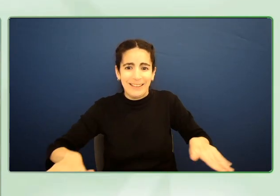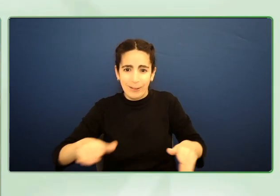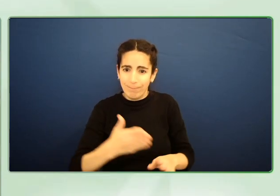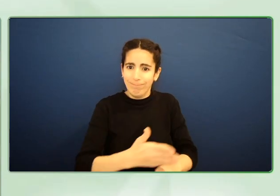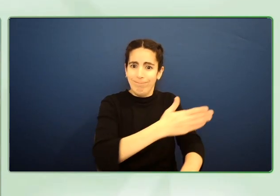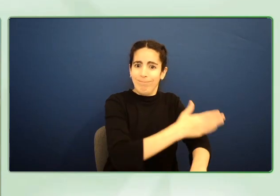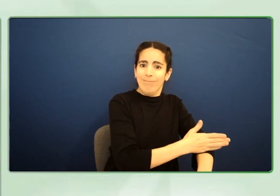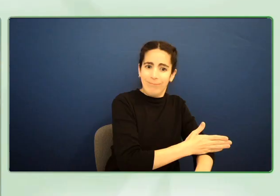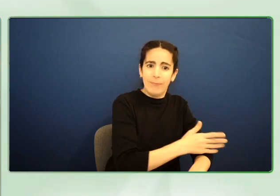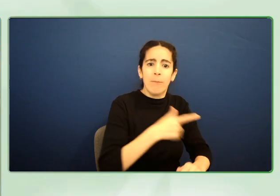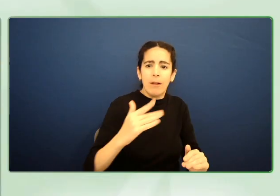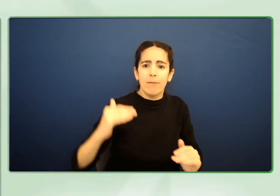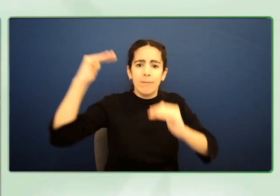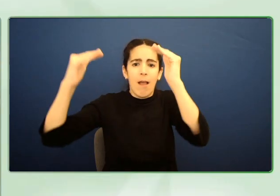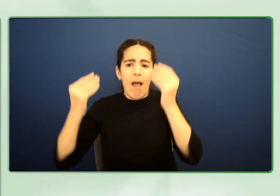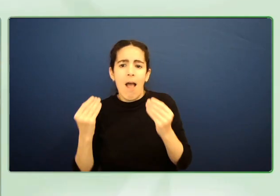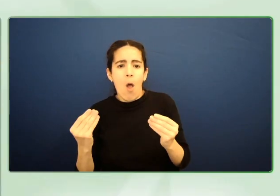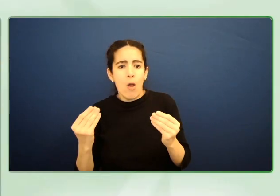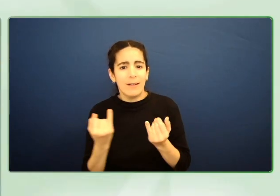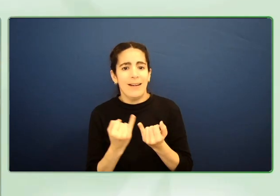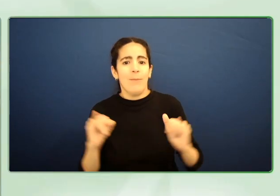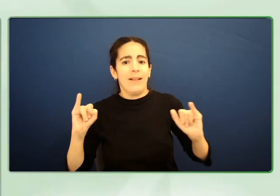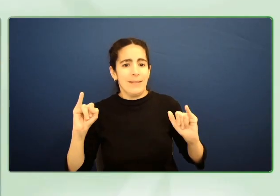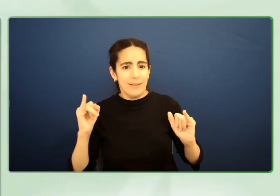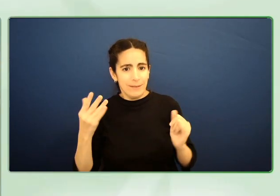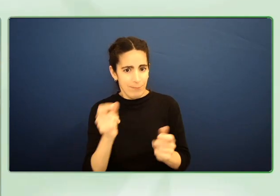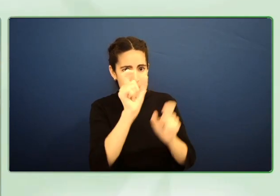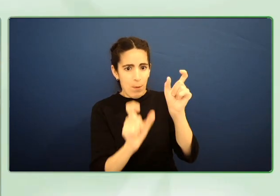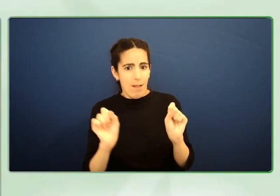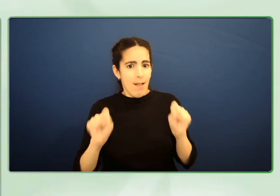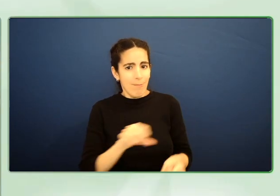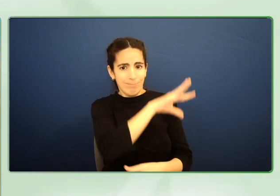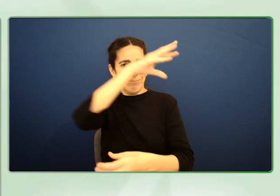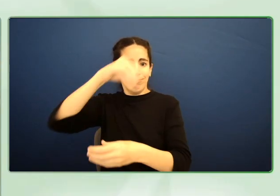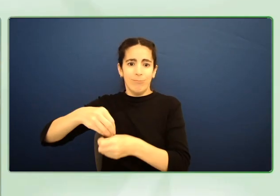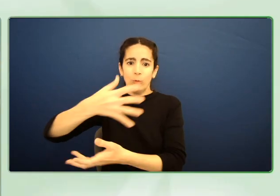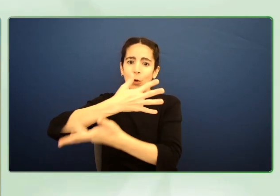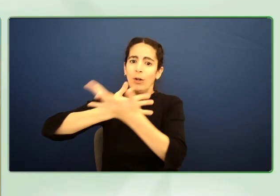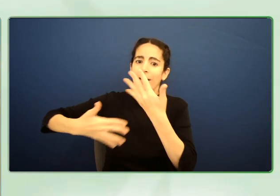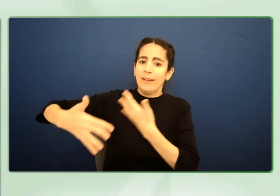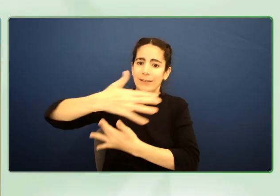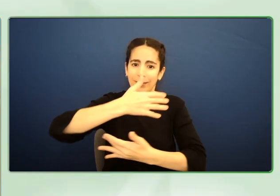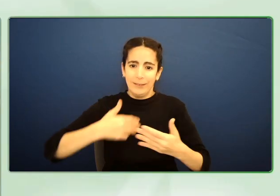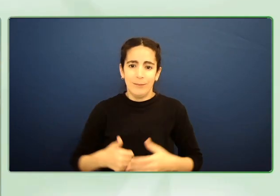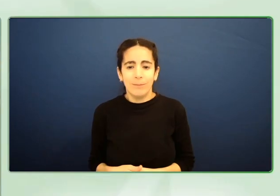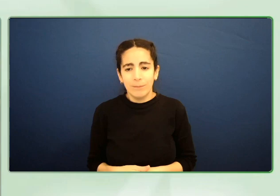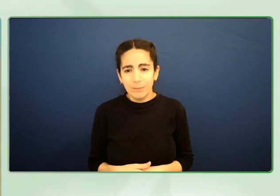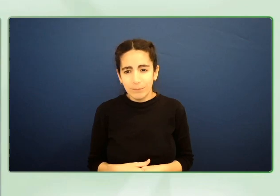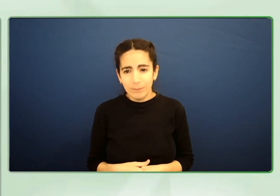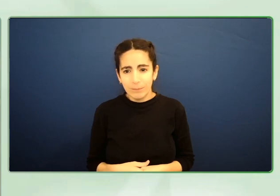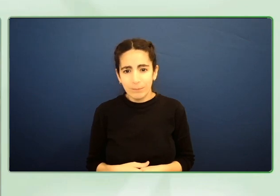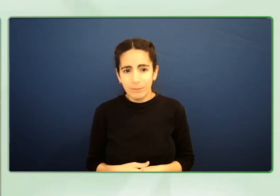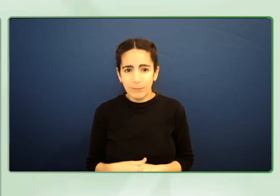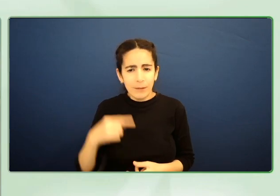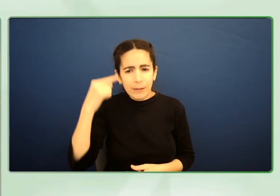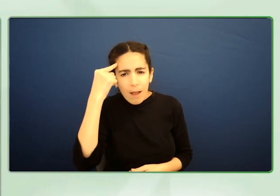in a way that we don't need to stick on this binary logic of, is it costly, is it cost effective? Can I just